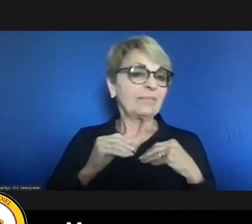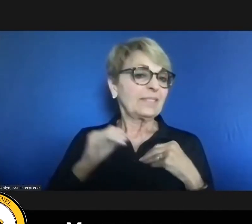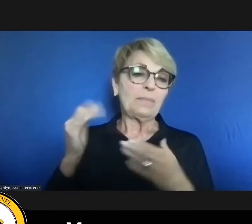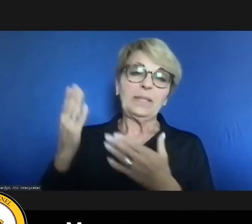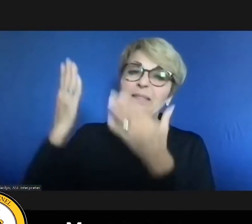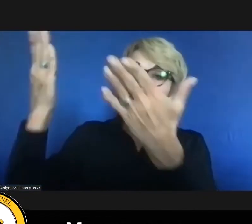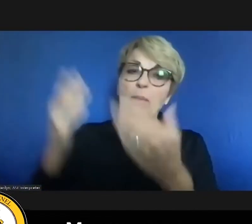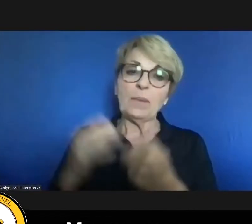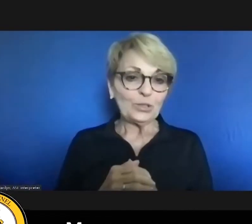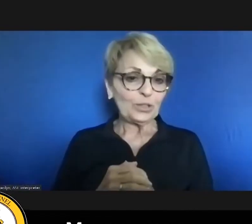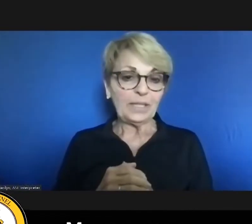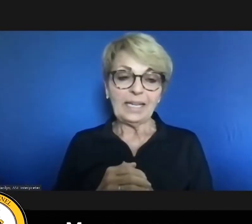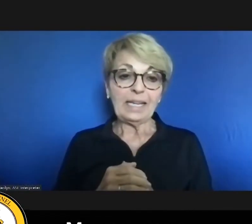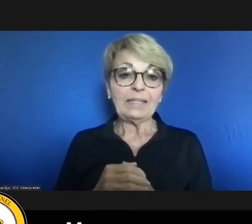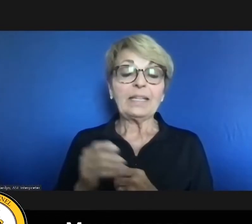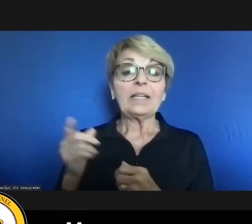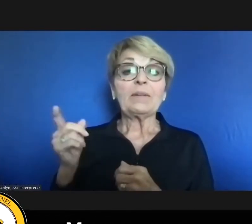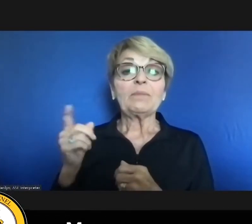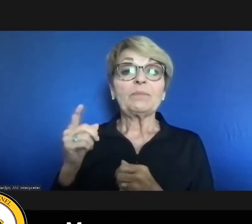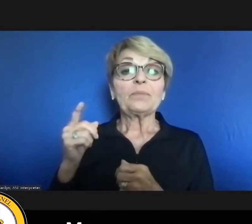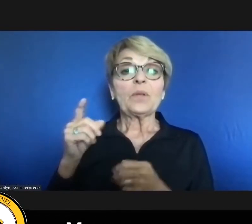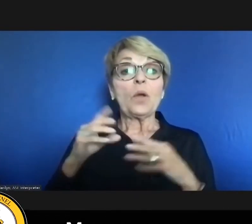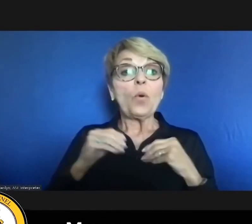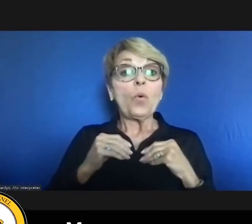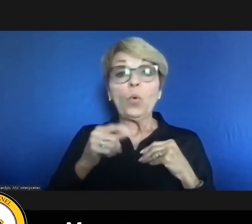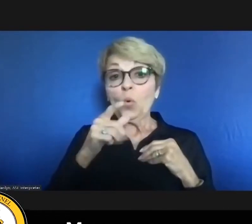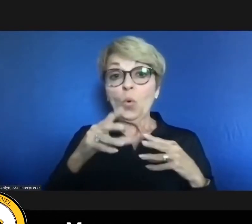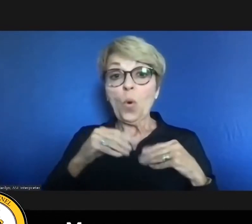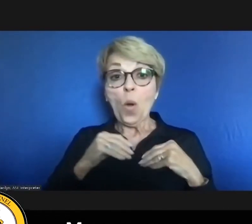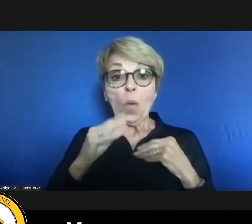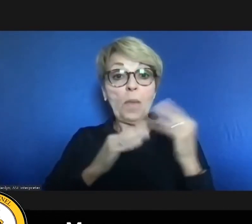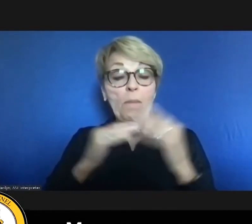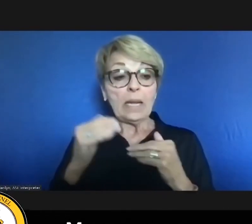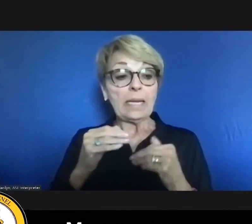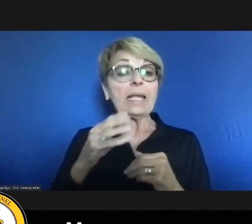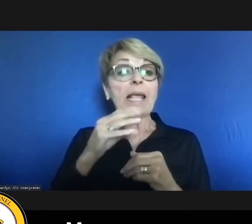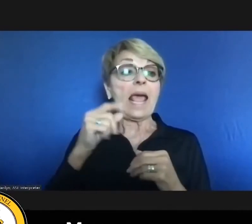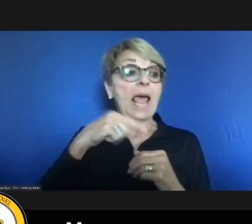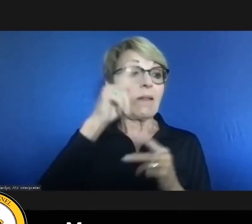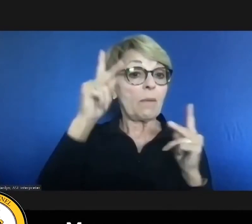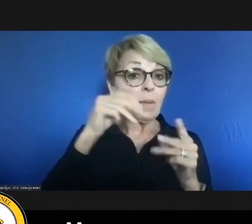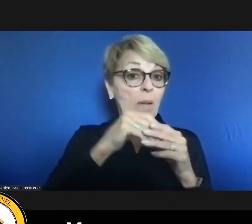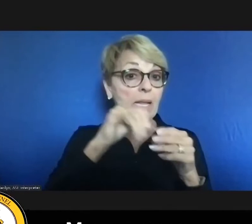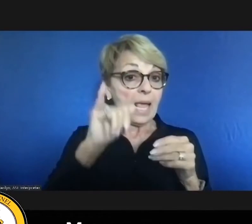sought by the owners of the building, by the congregation and the membership.